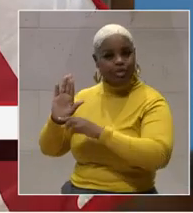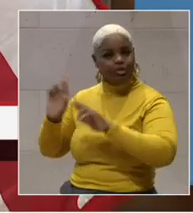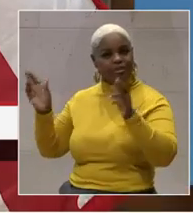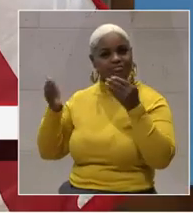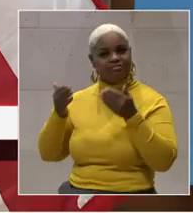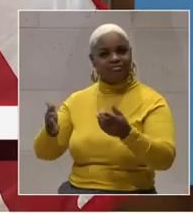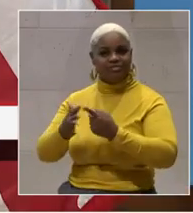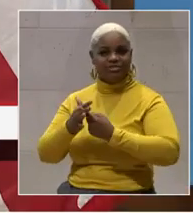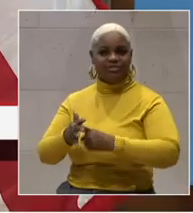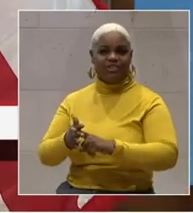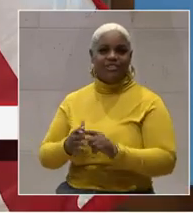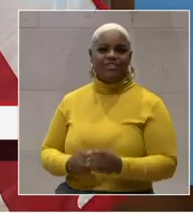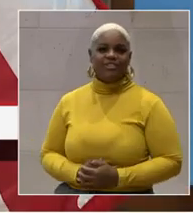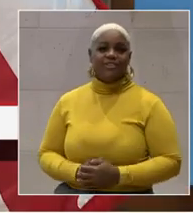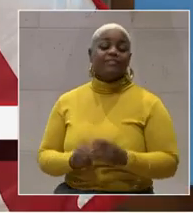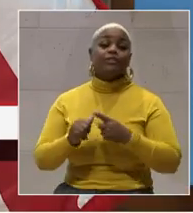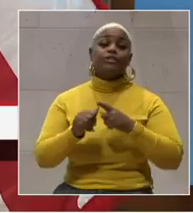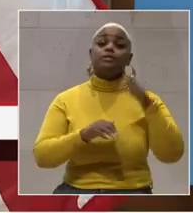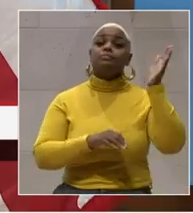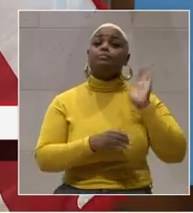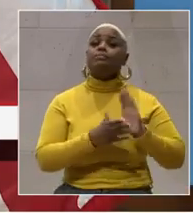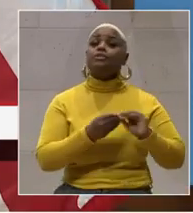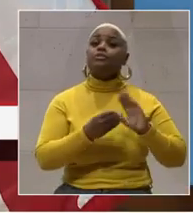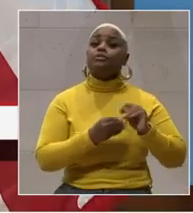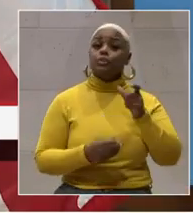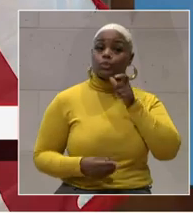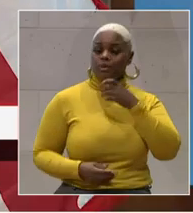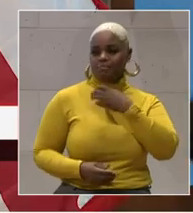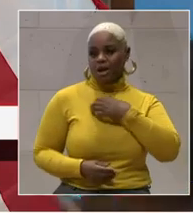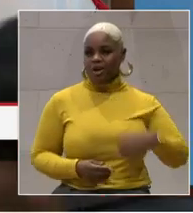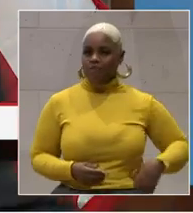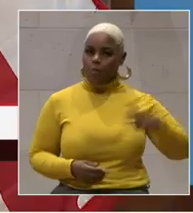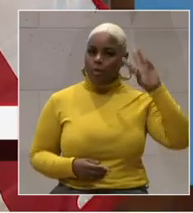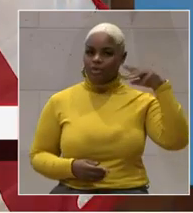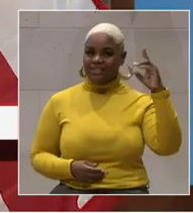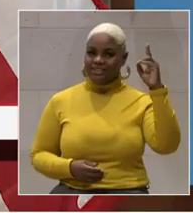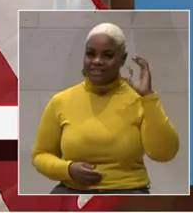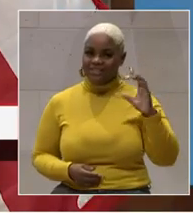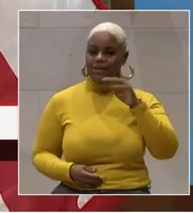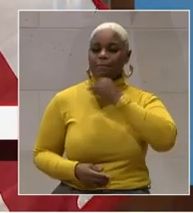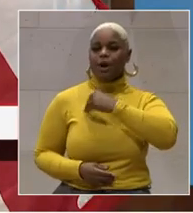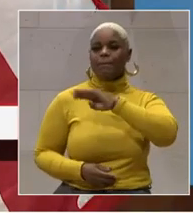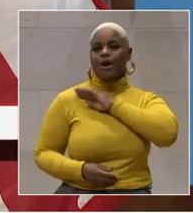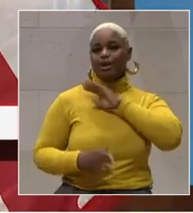speaker, Mayor of Washington, D.C., Muriel Bowser, to the stage.